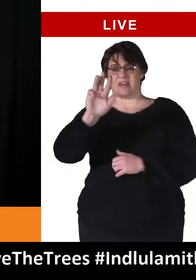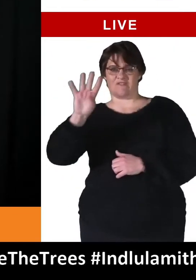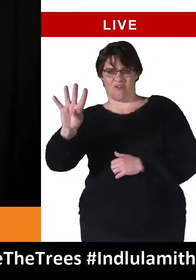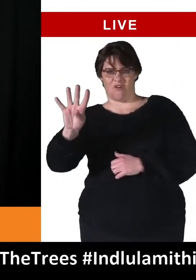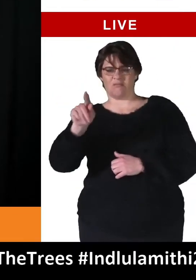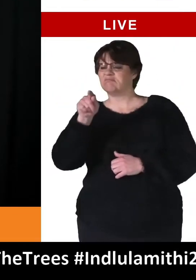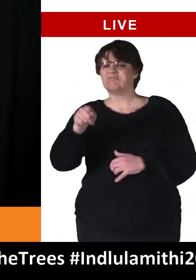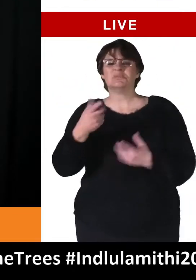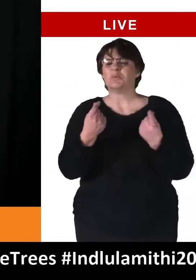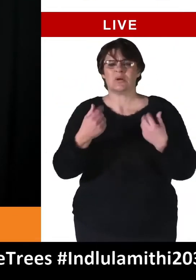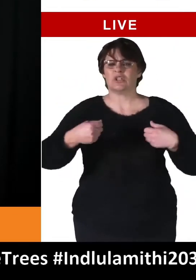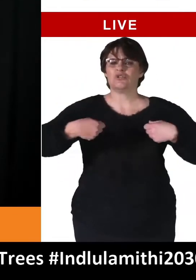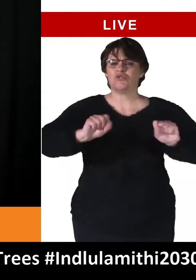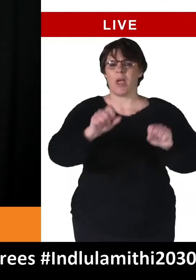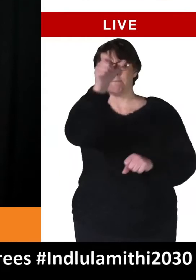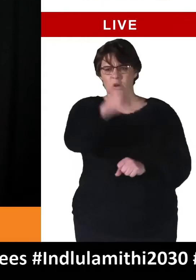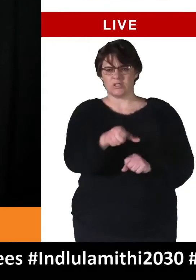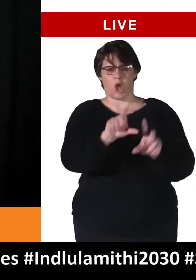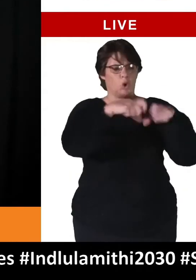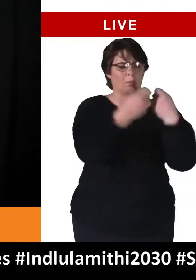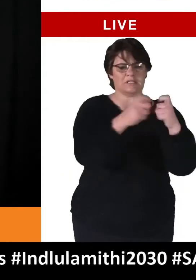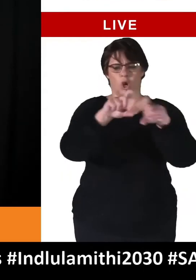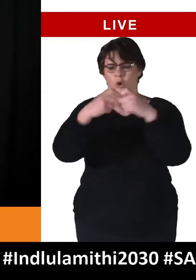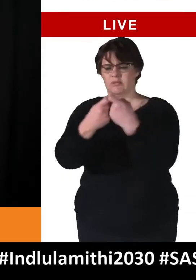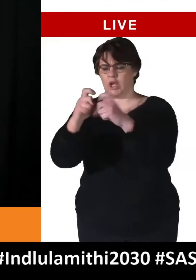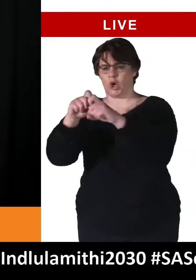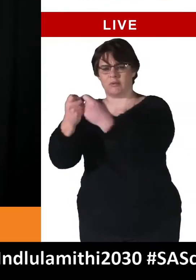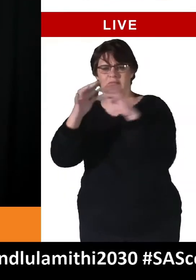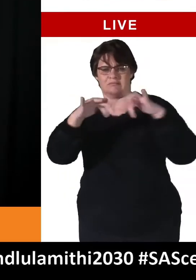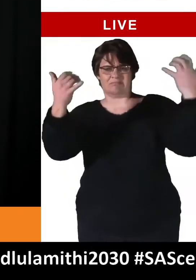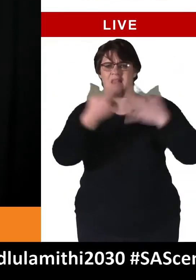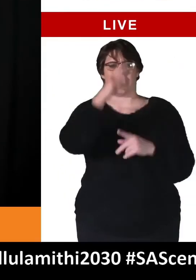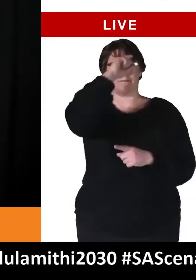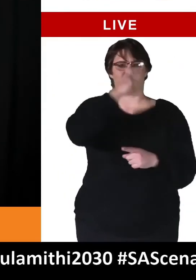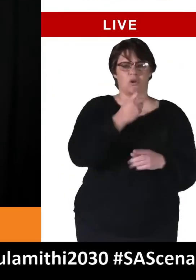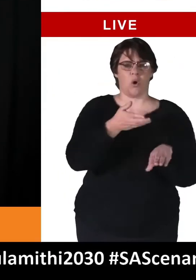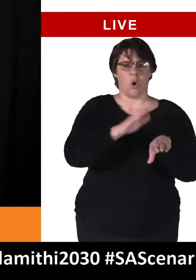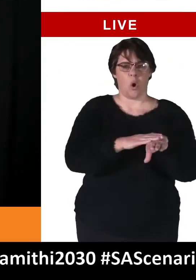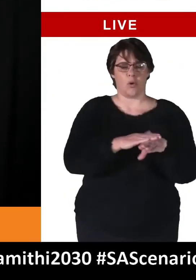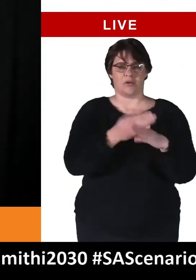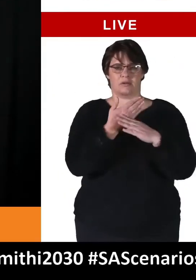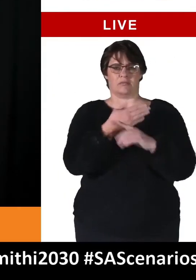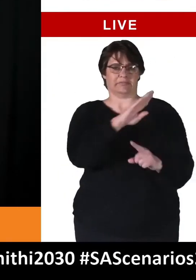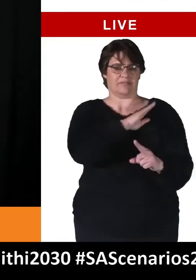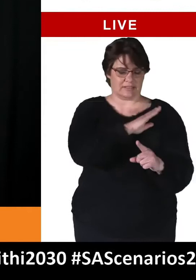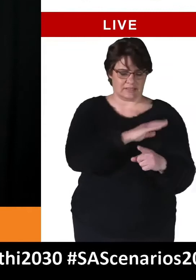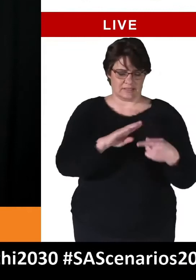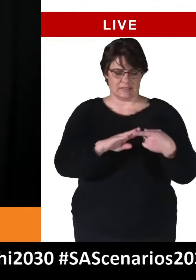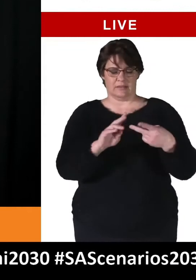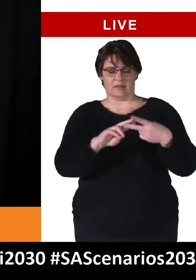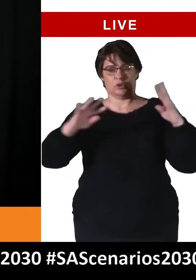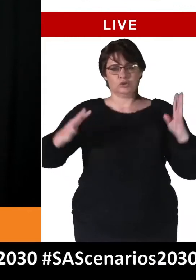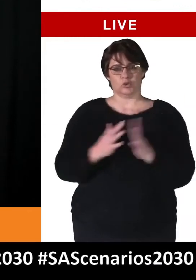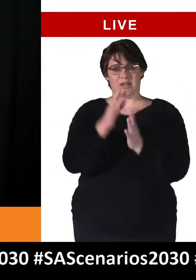as the chairperson of several parliamentary committees, such as the Portfolio Committee on Defense, the